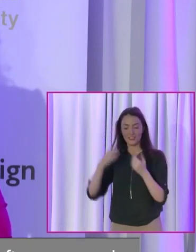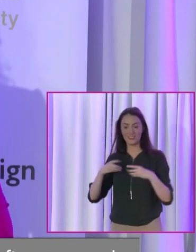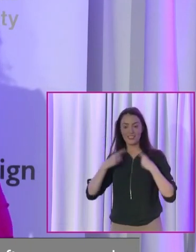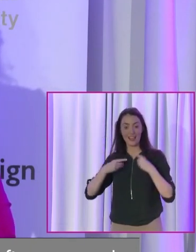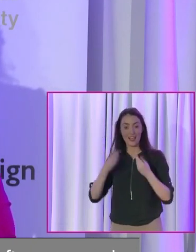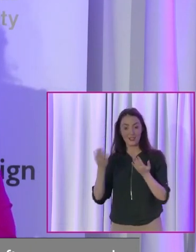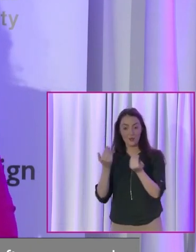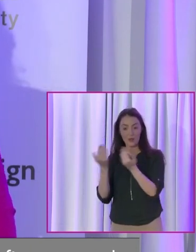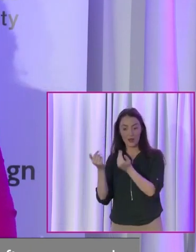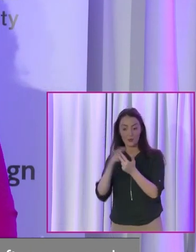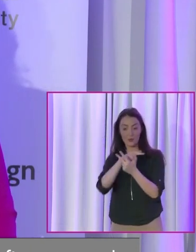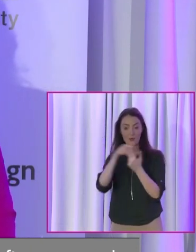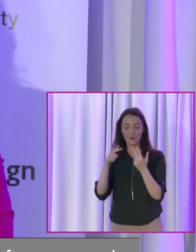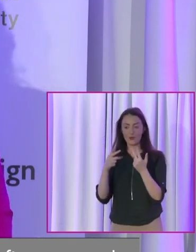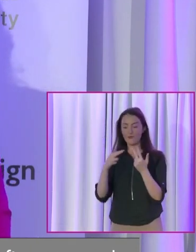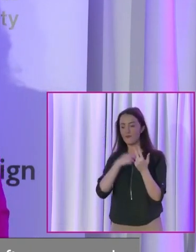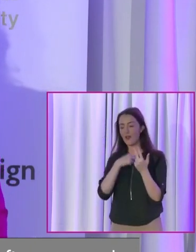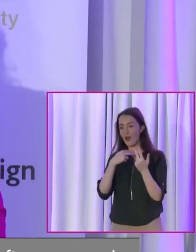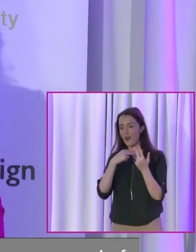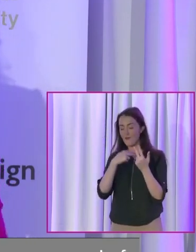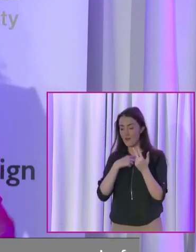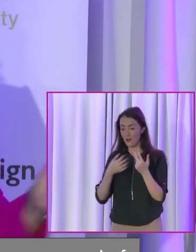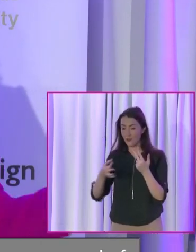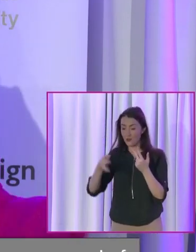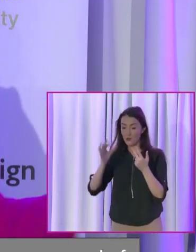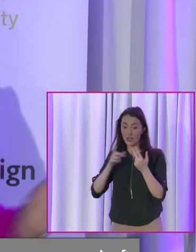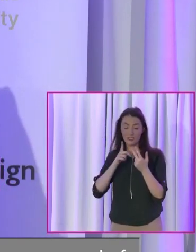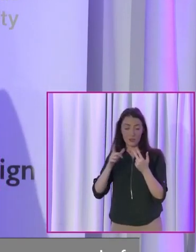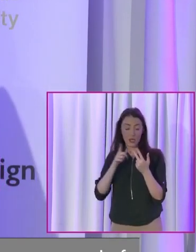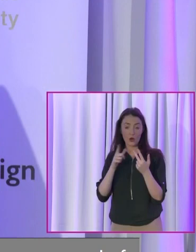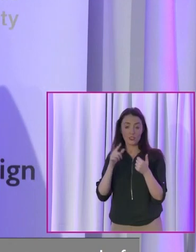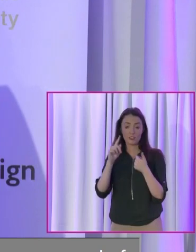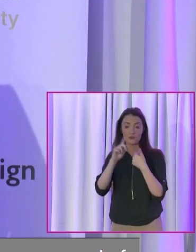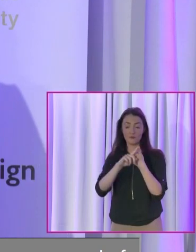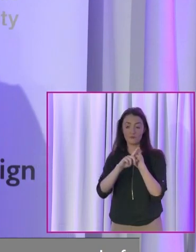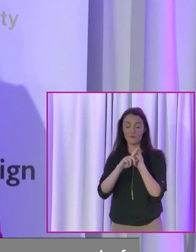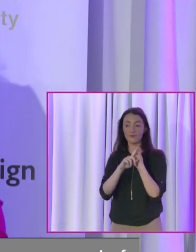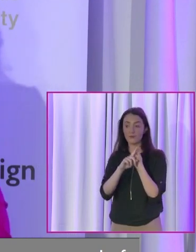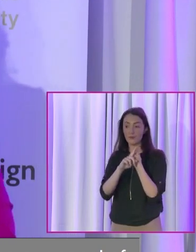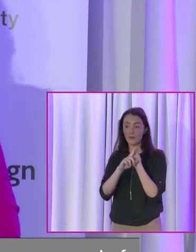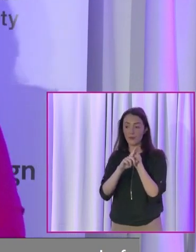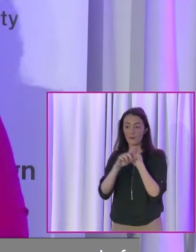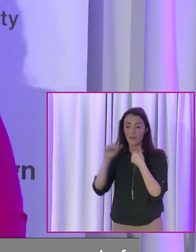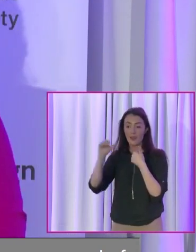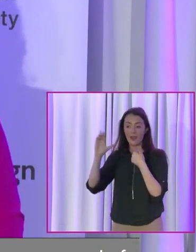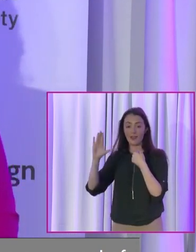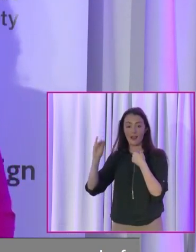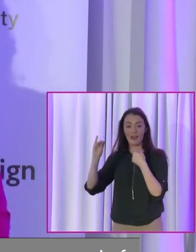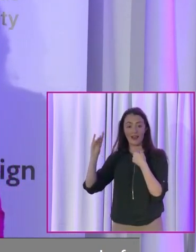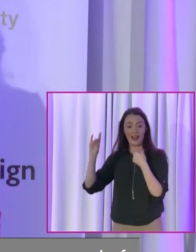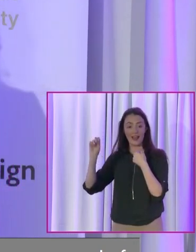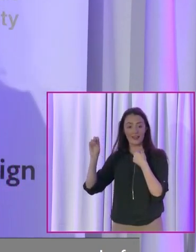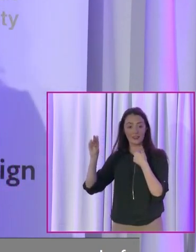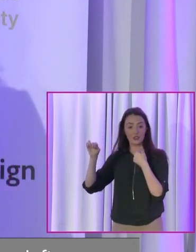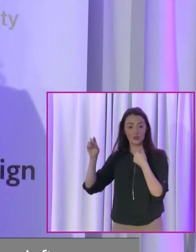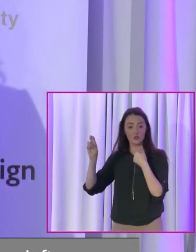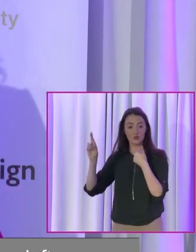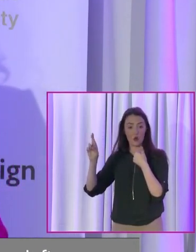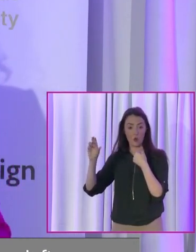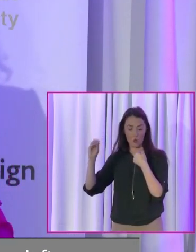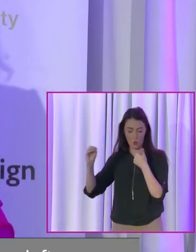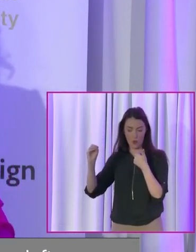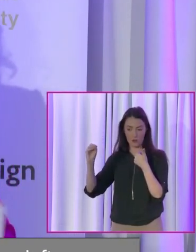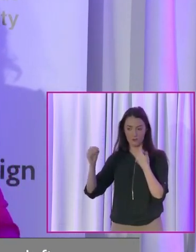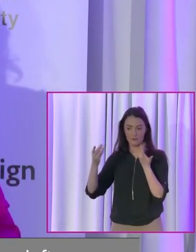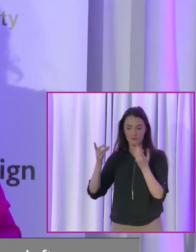our panel of three very distinguished speakers. Firstly, on my left, Alejandro Moledo, and Alejandro is the